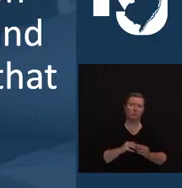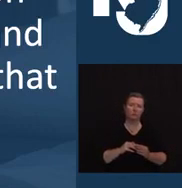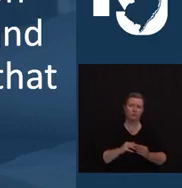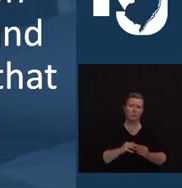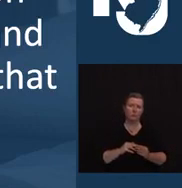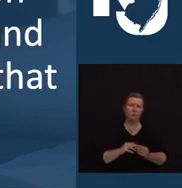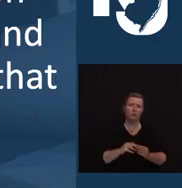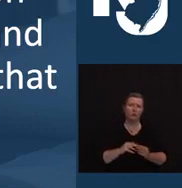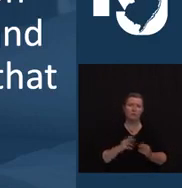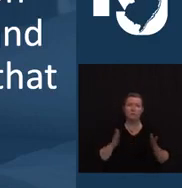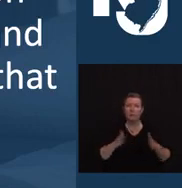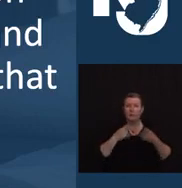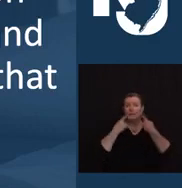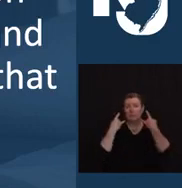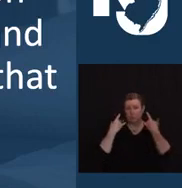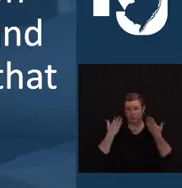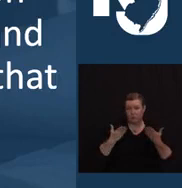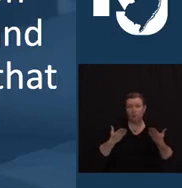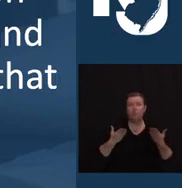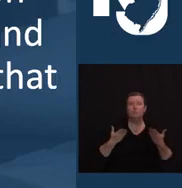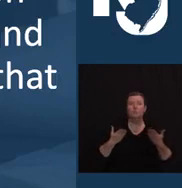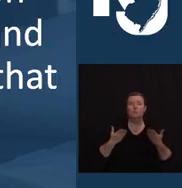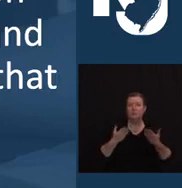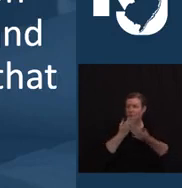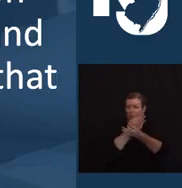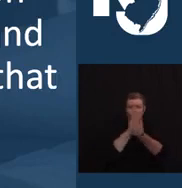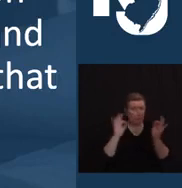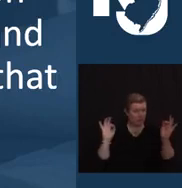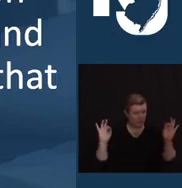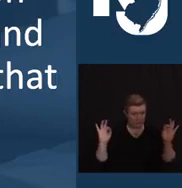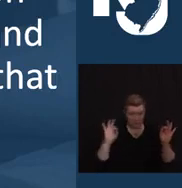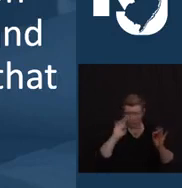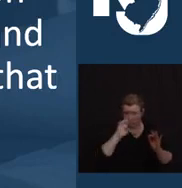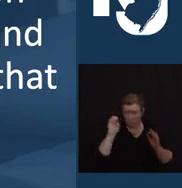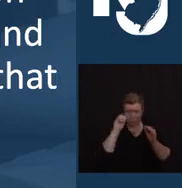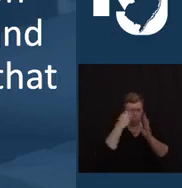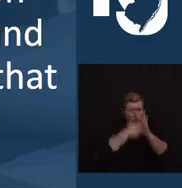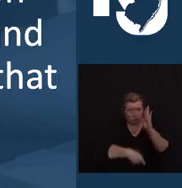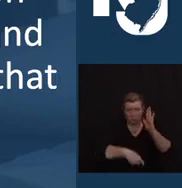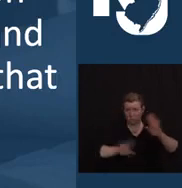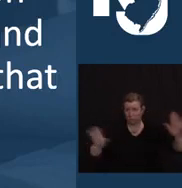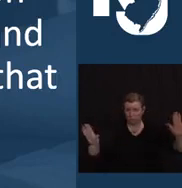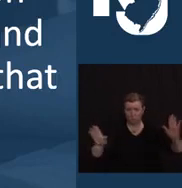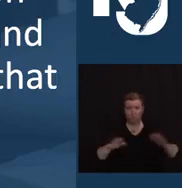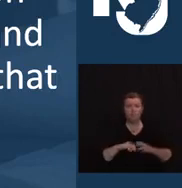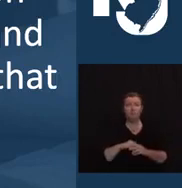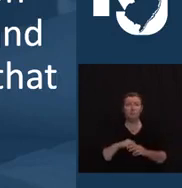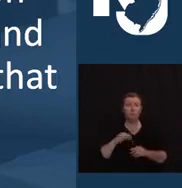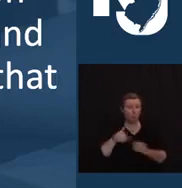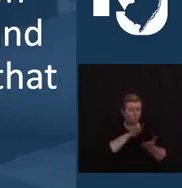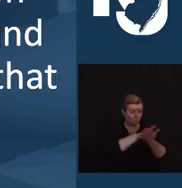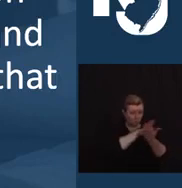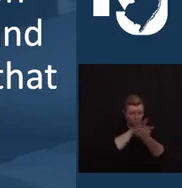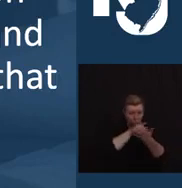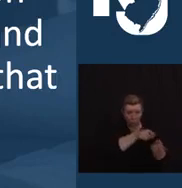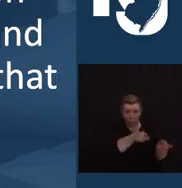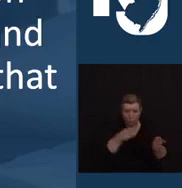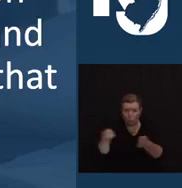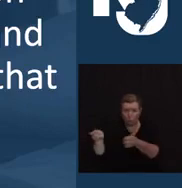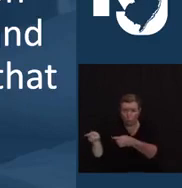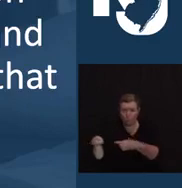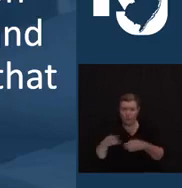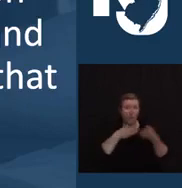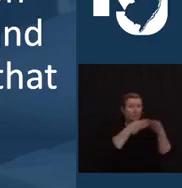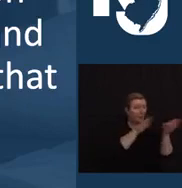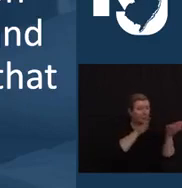available to districts at no charge, and we invite all public school districts and non-public schools to request any masks that